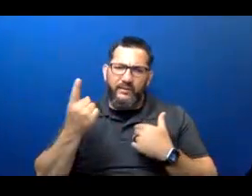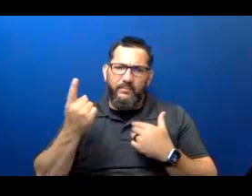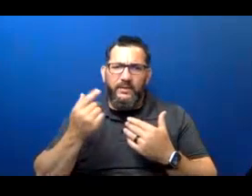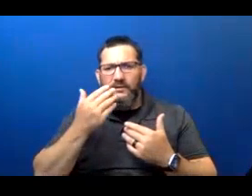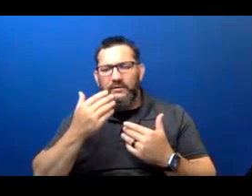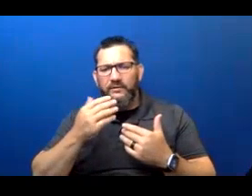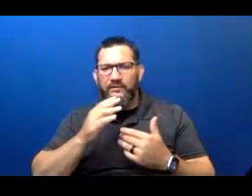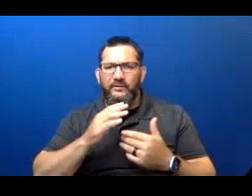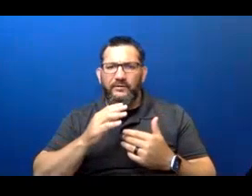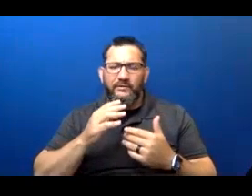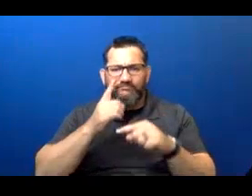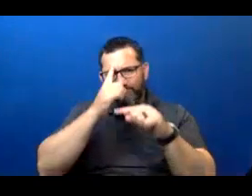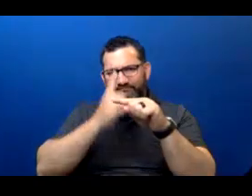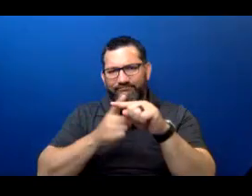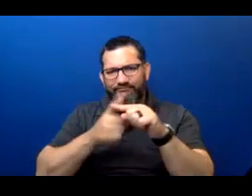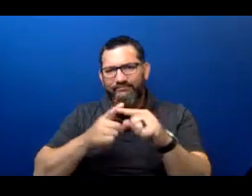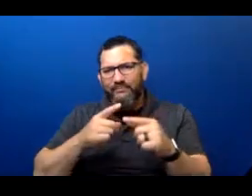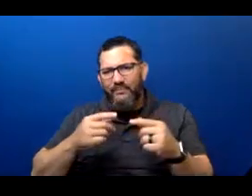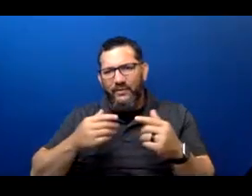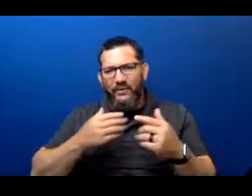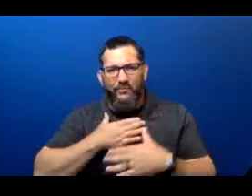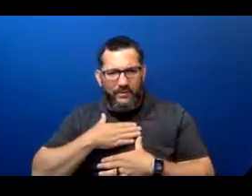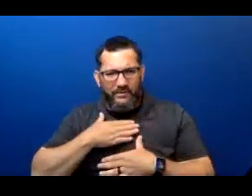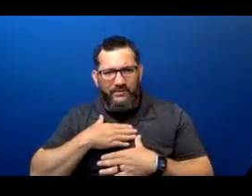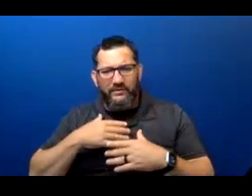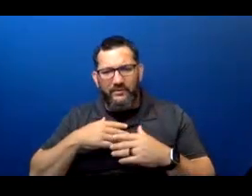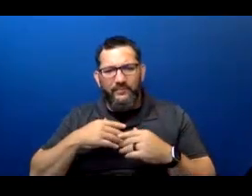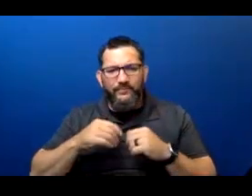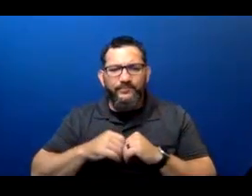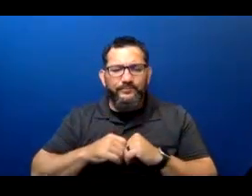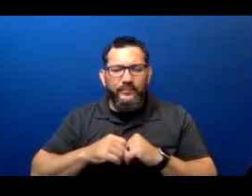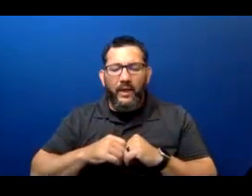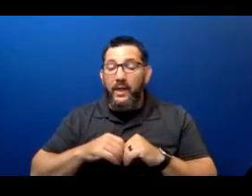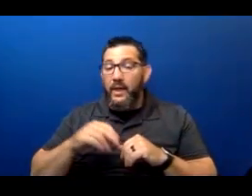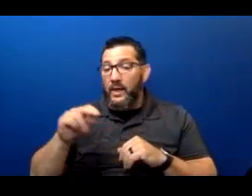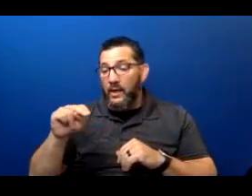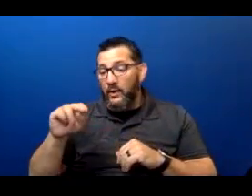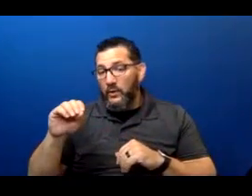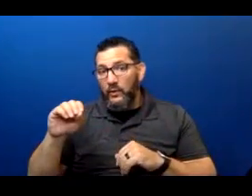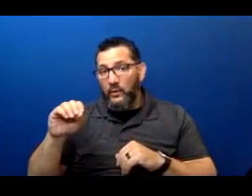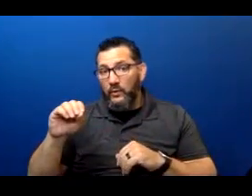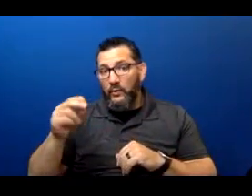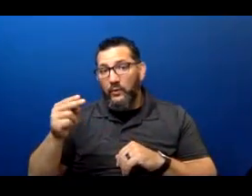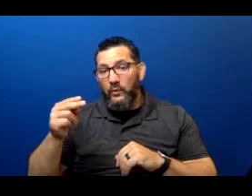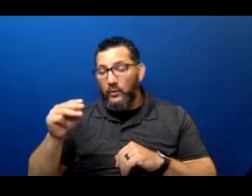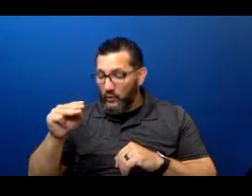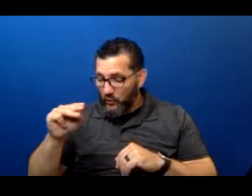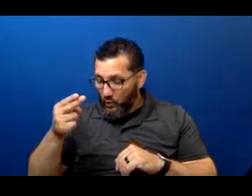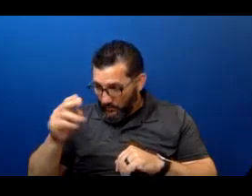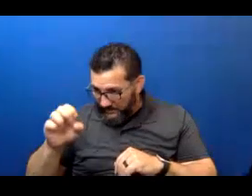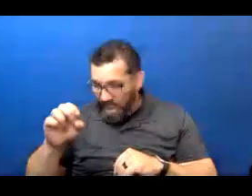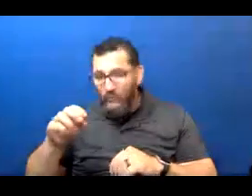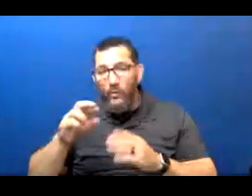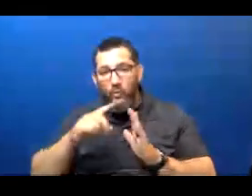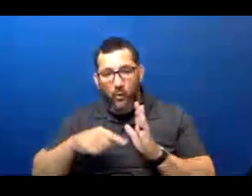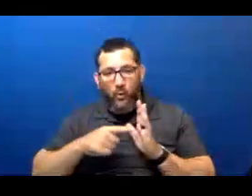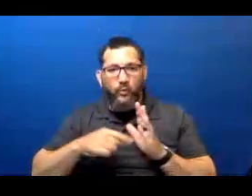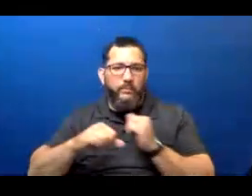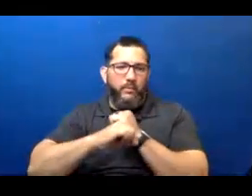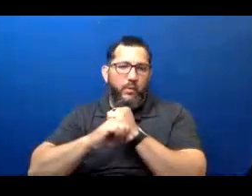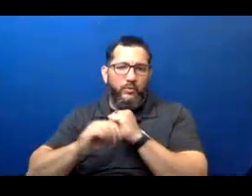also take. And then for NOMHE's role, we were there to promote, as I always say, our sister agencies